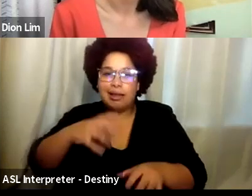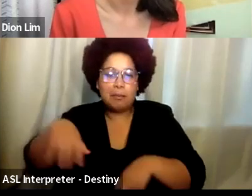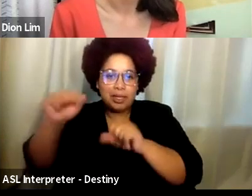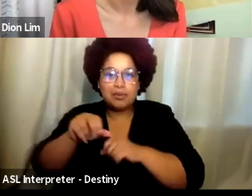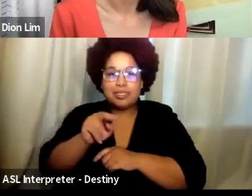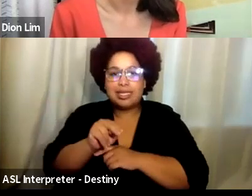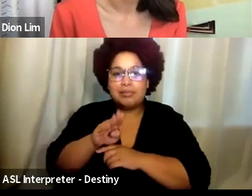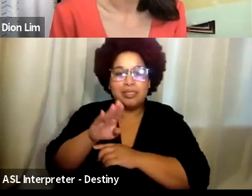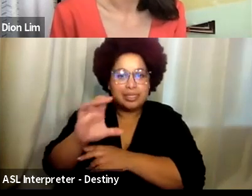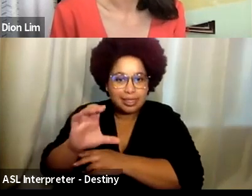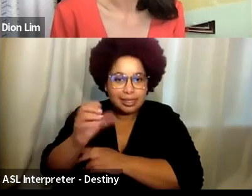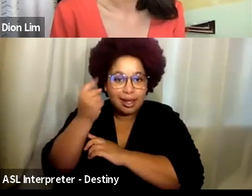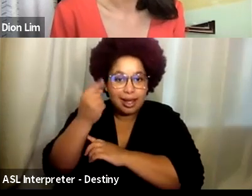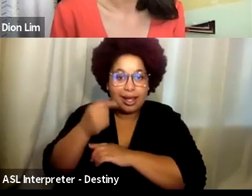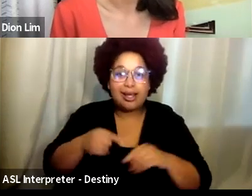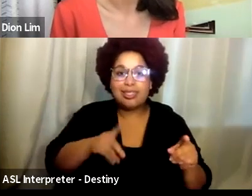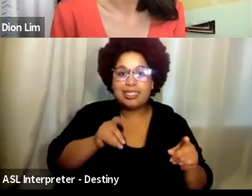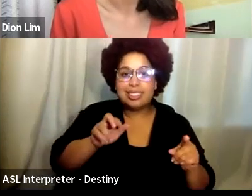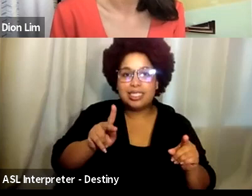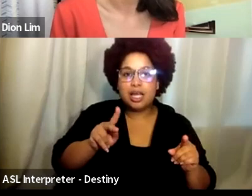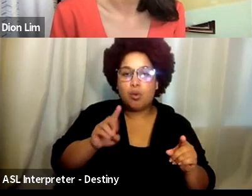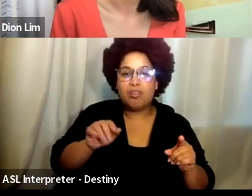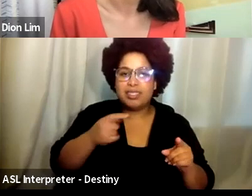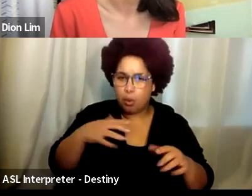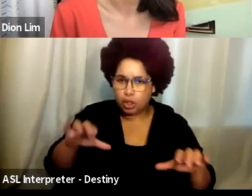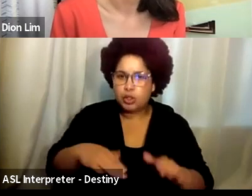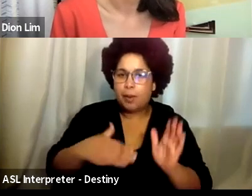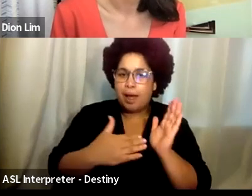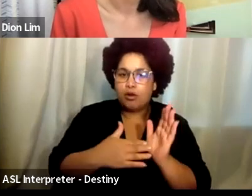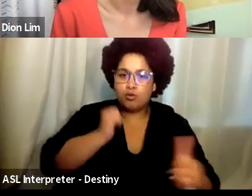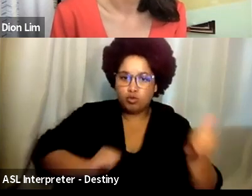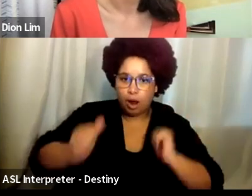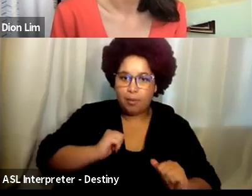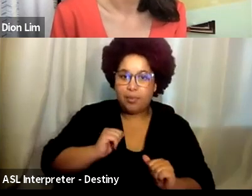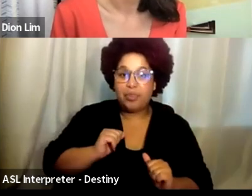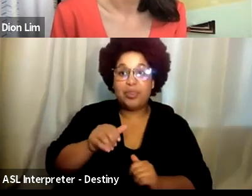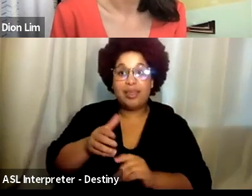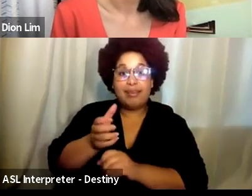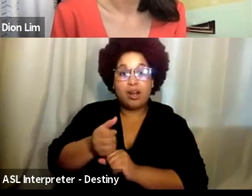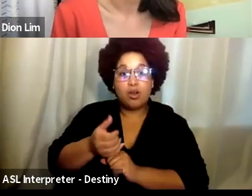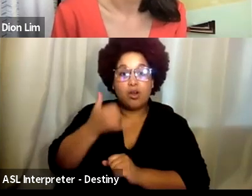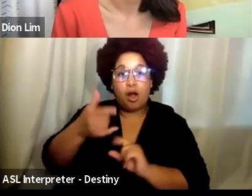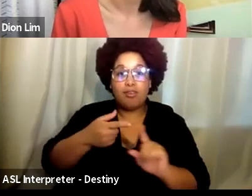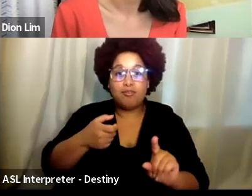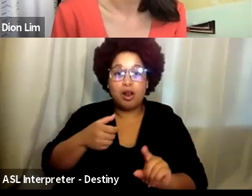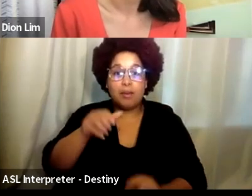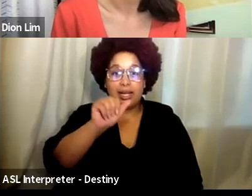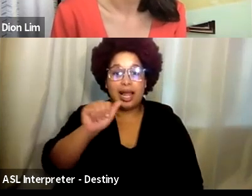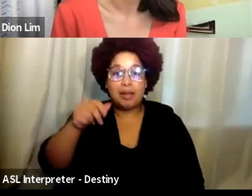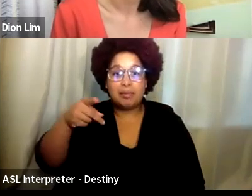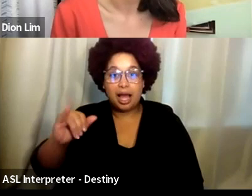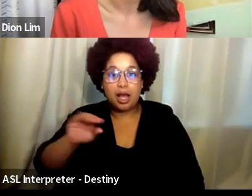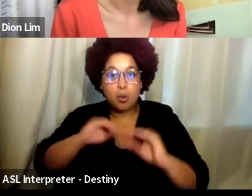show. Dick Wolf says, I want to do a medical drama. They get a call from an